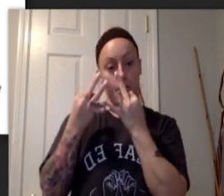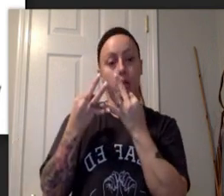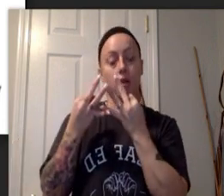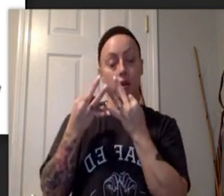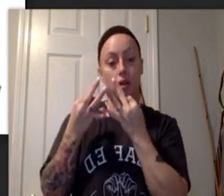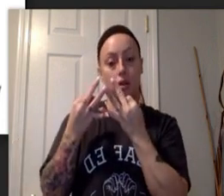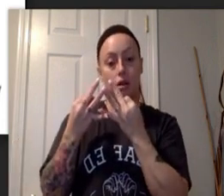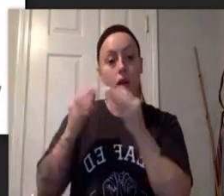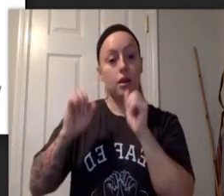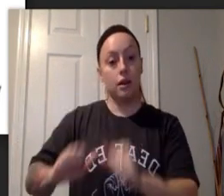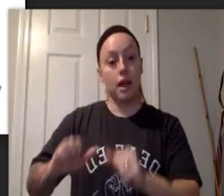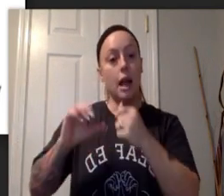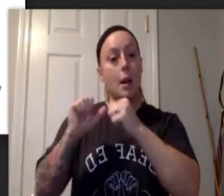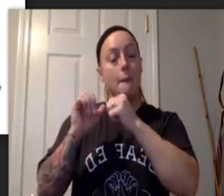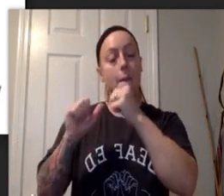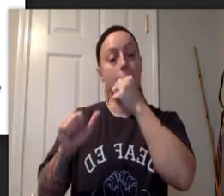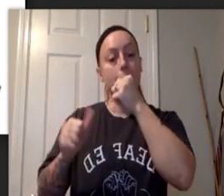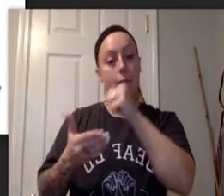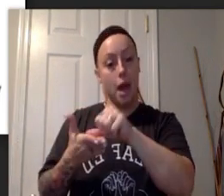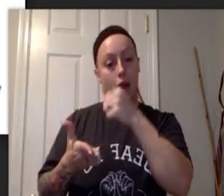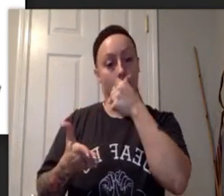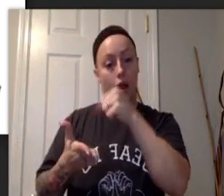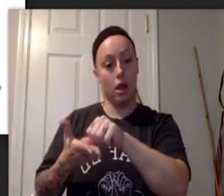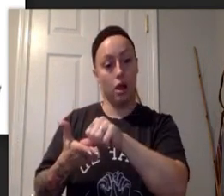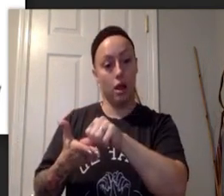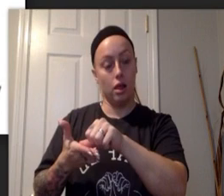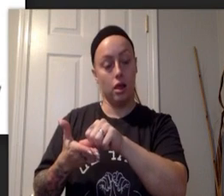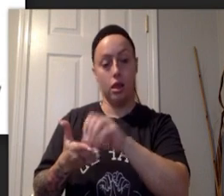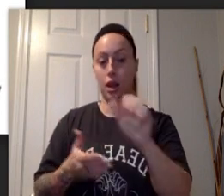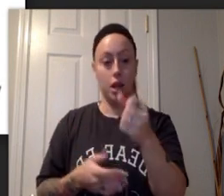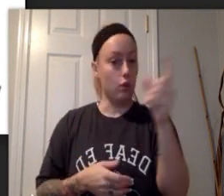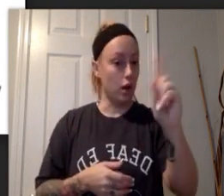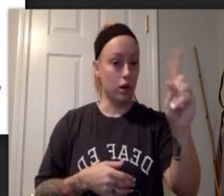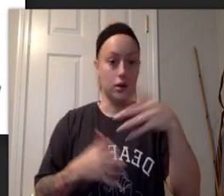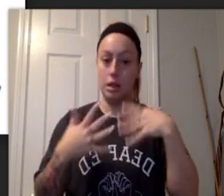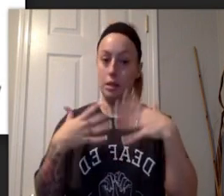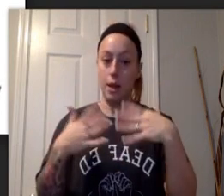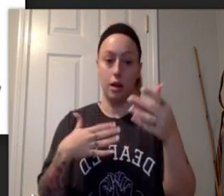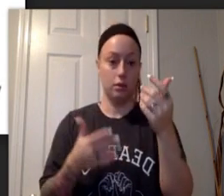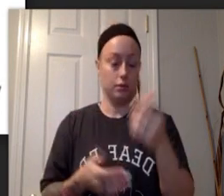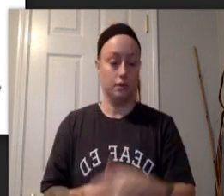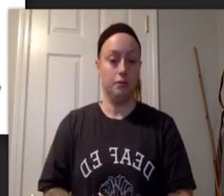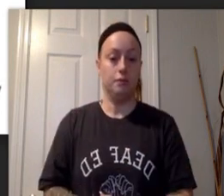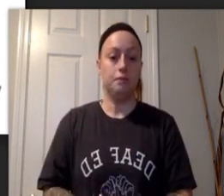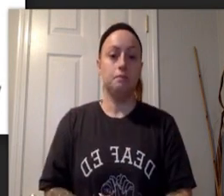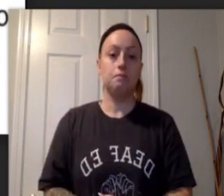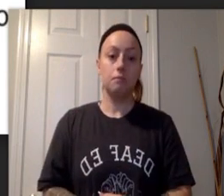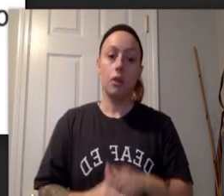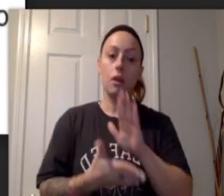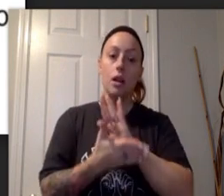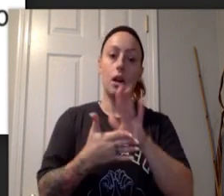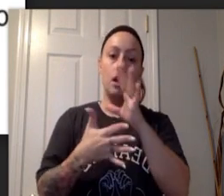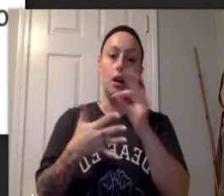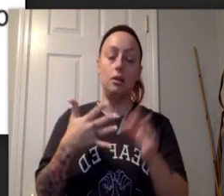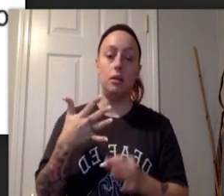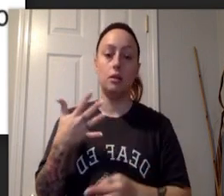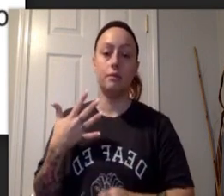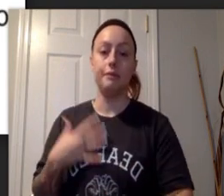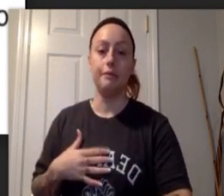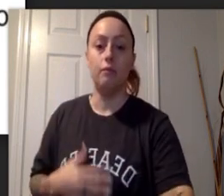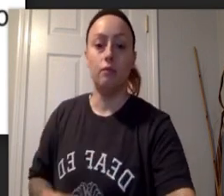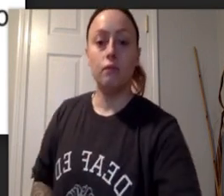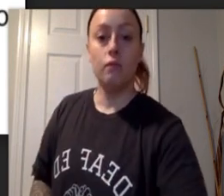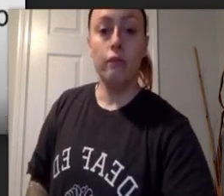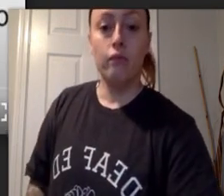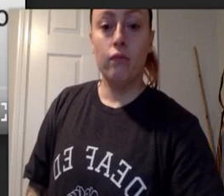also mail supplies anywhere, period. Anywhere, period. So that's a nice option as well.